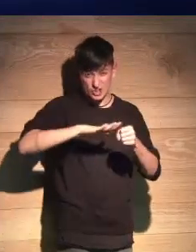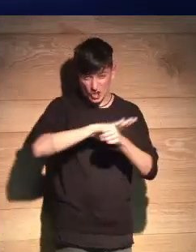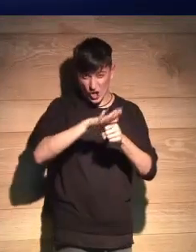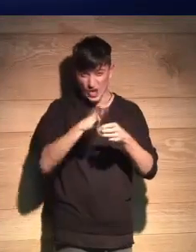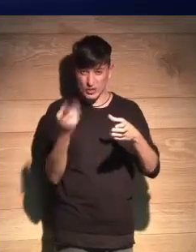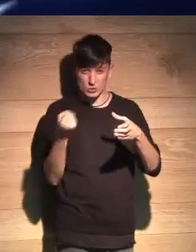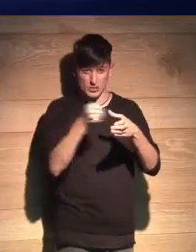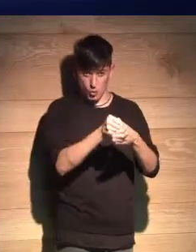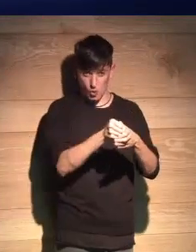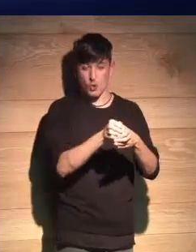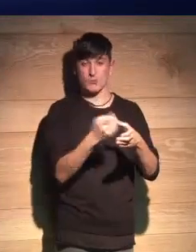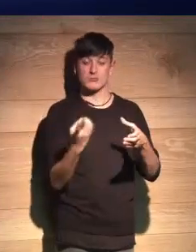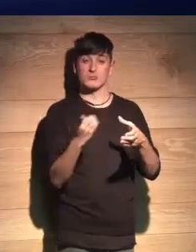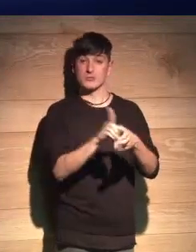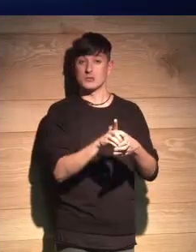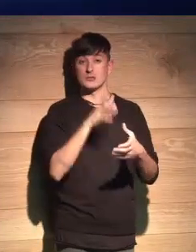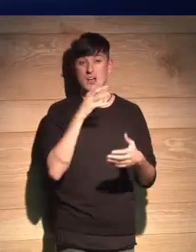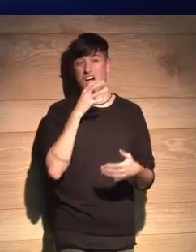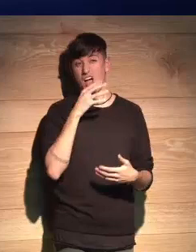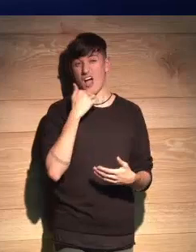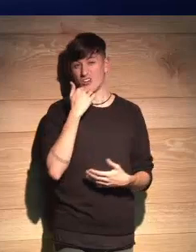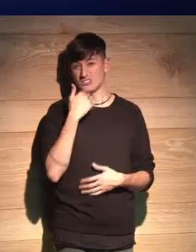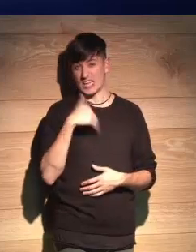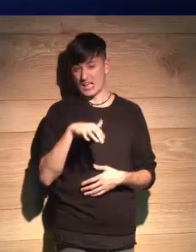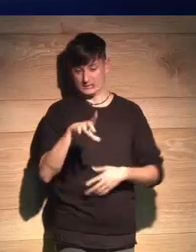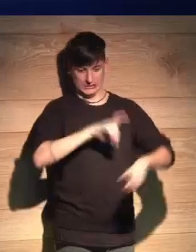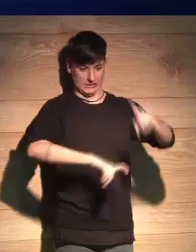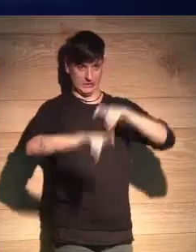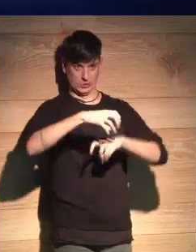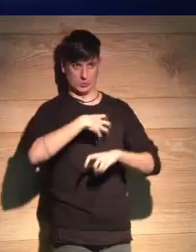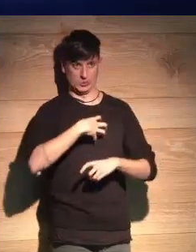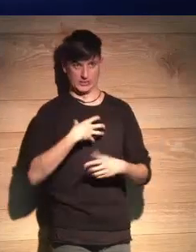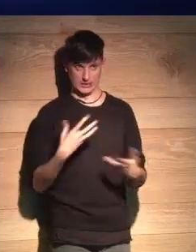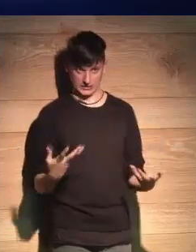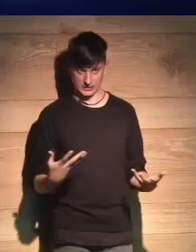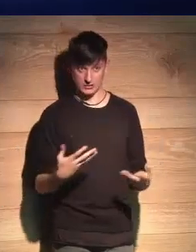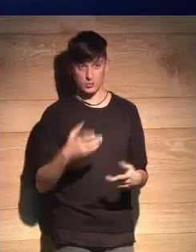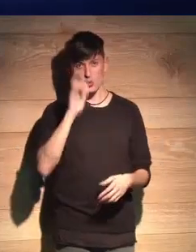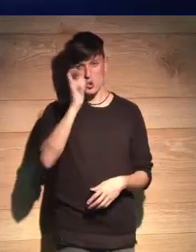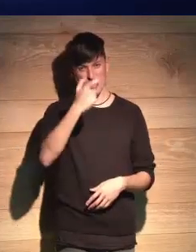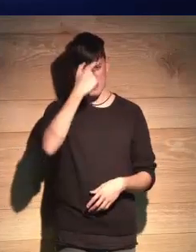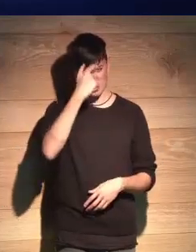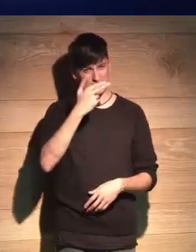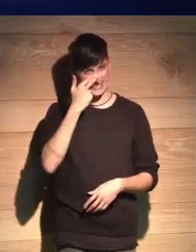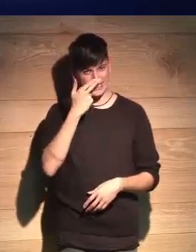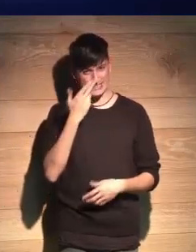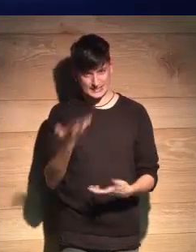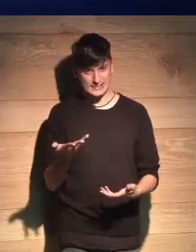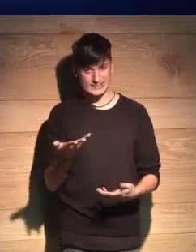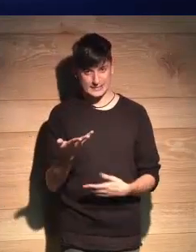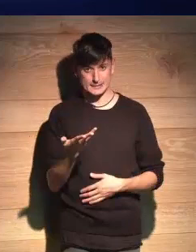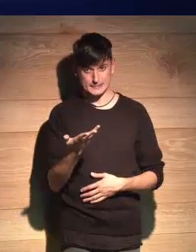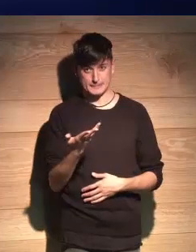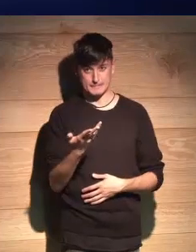create a more inclusive environment. And there would be no way back, no turning back. This is a